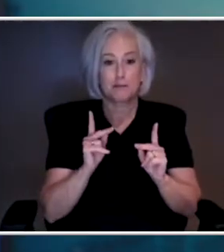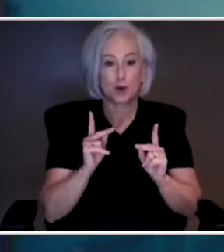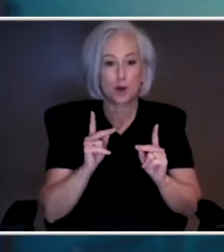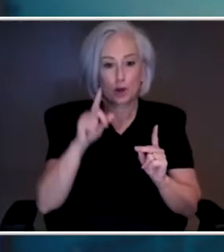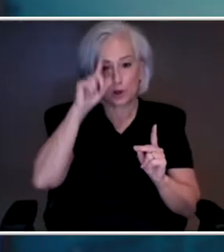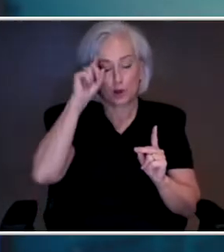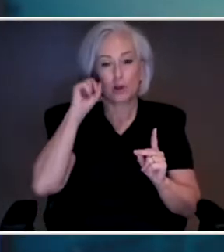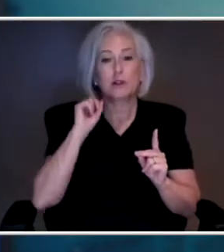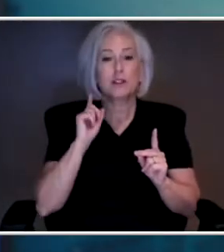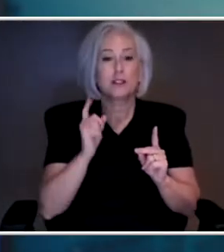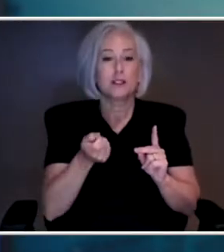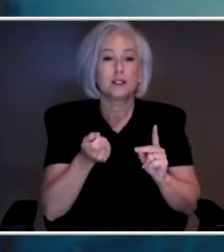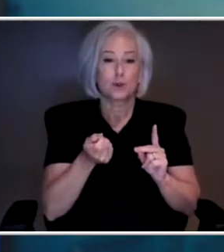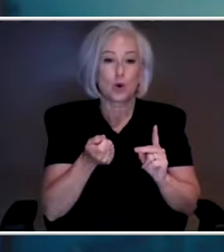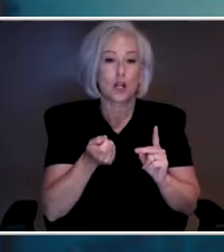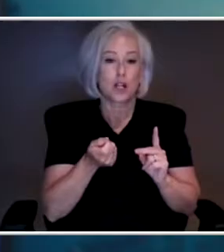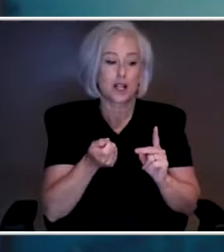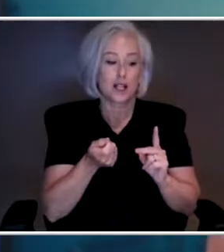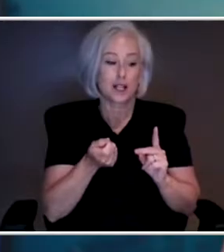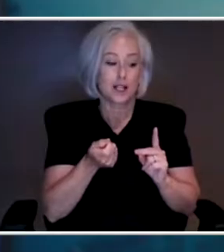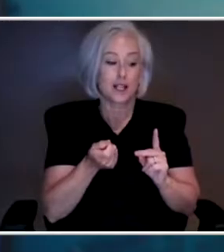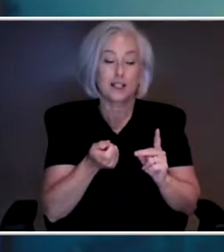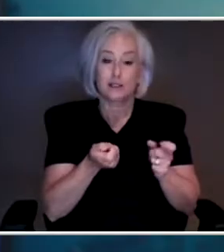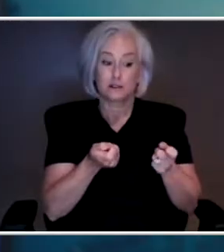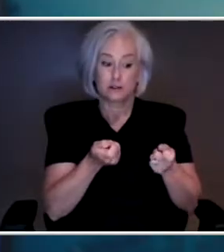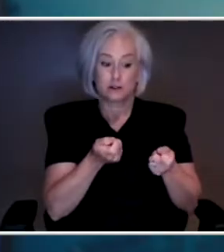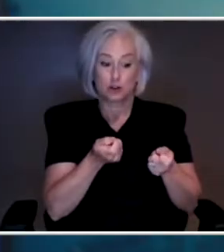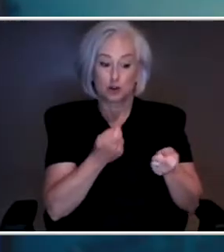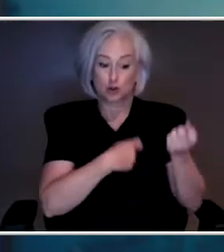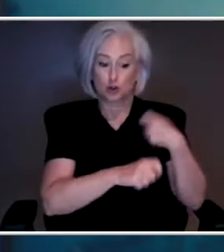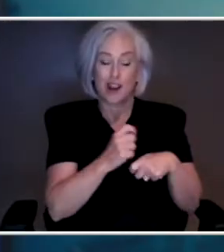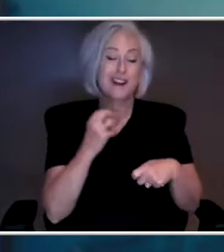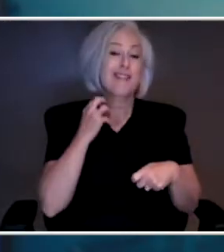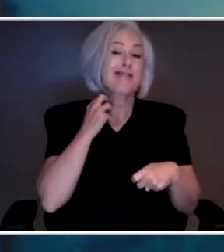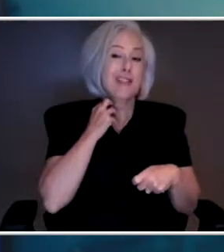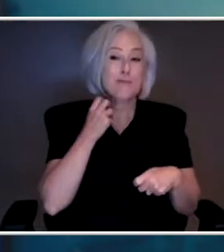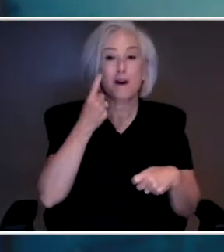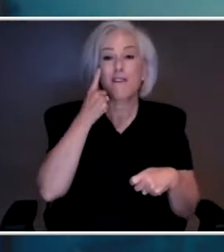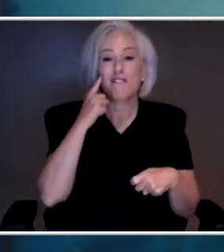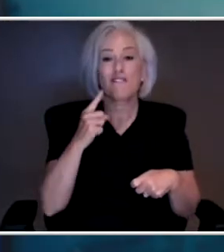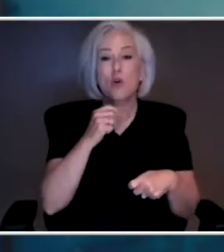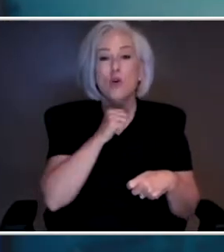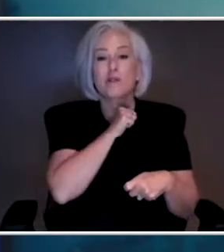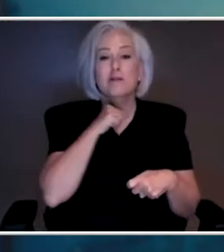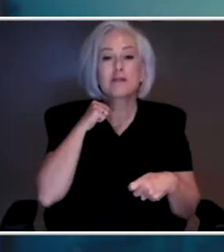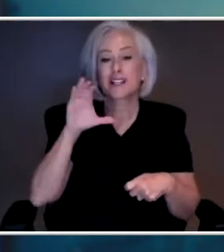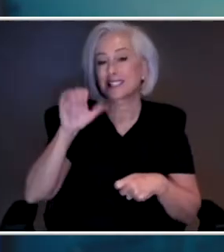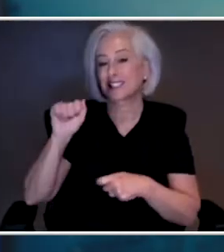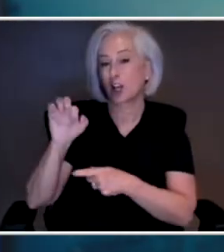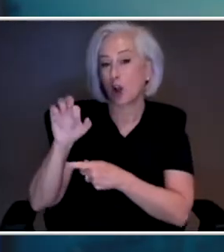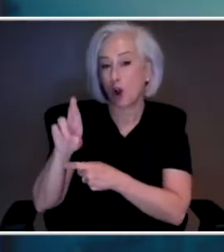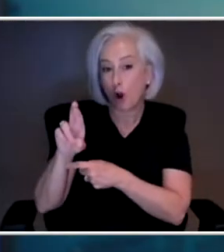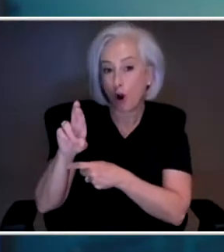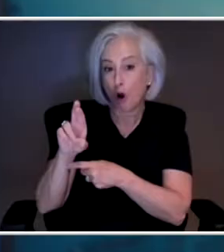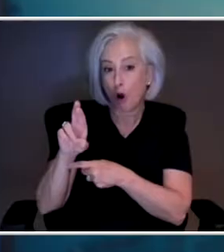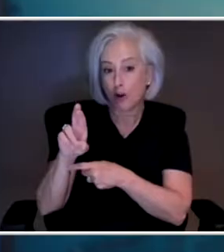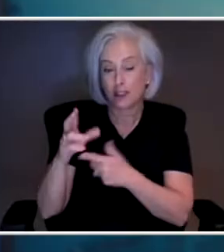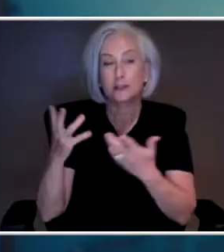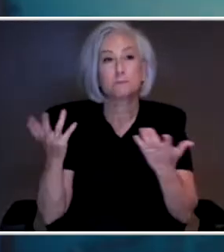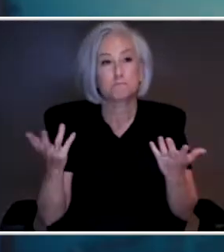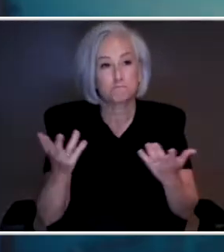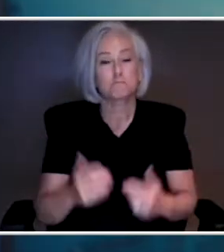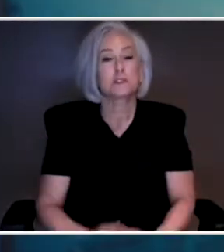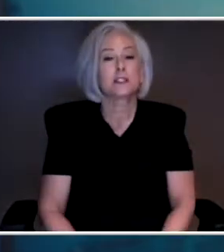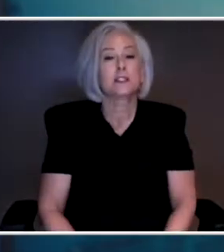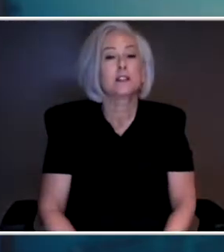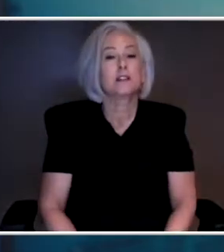for sometimes a big scar on your neck. So I don't know if that's the great trade-off if we're talking about a cosmetic issue with a lump. The other